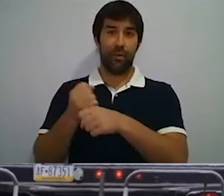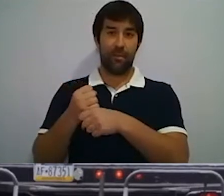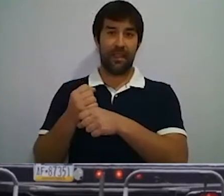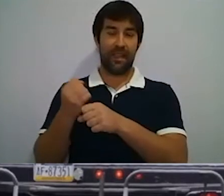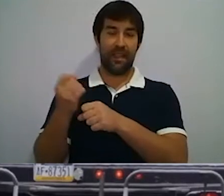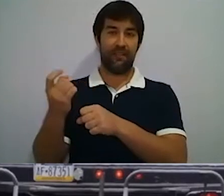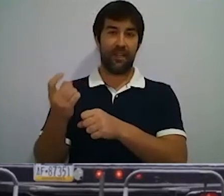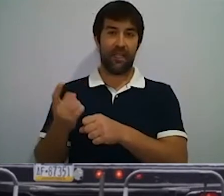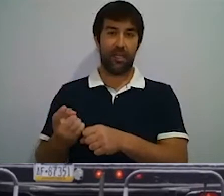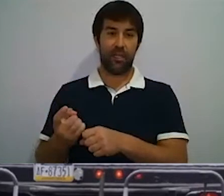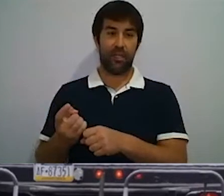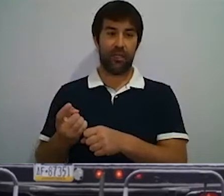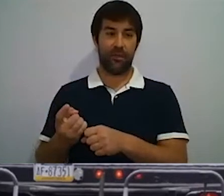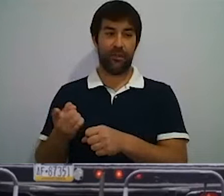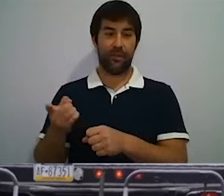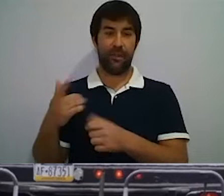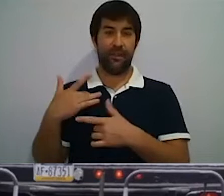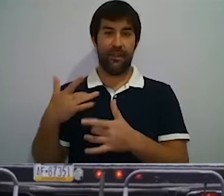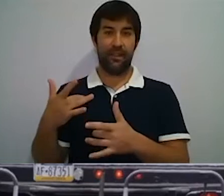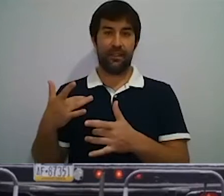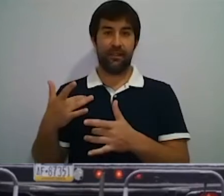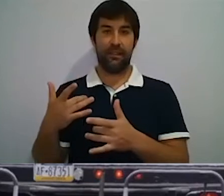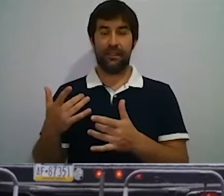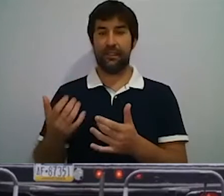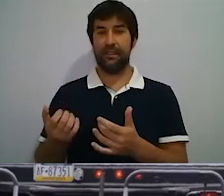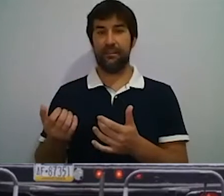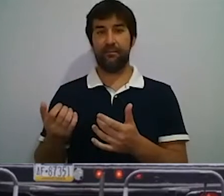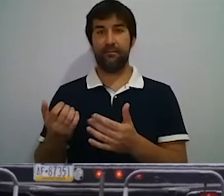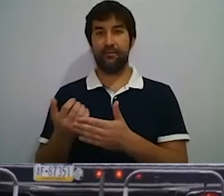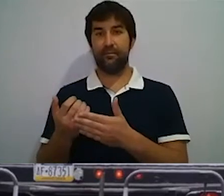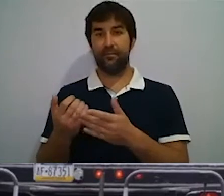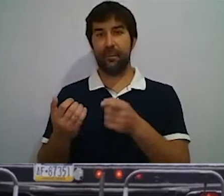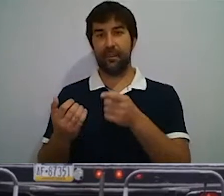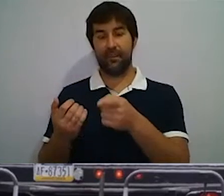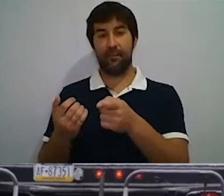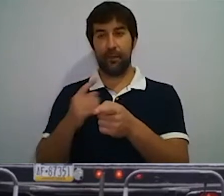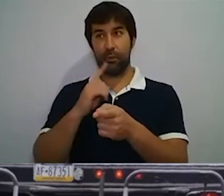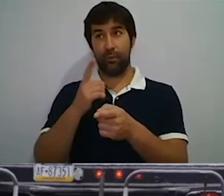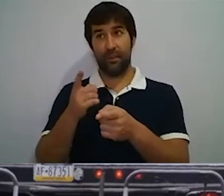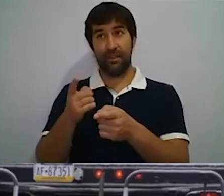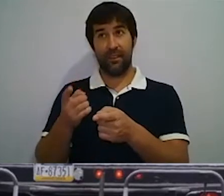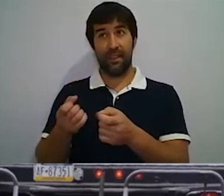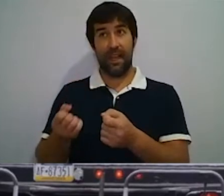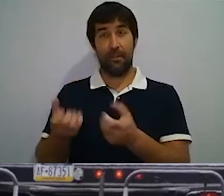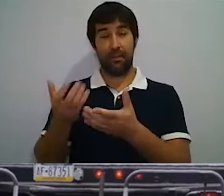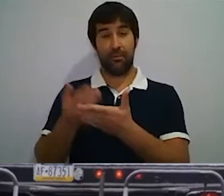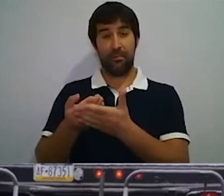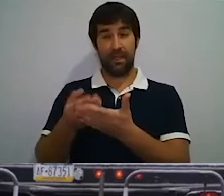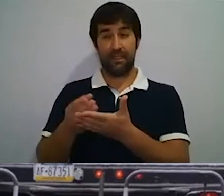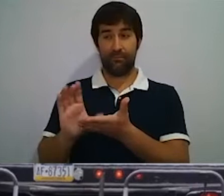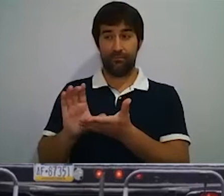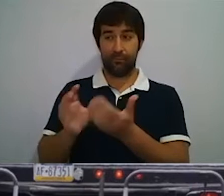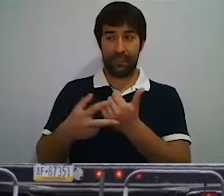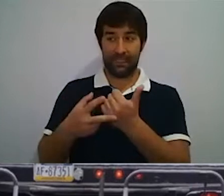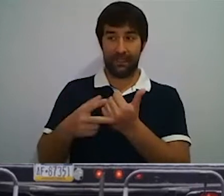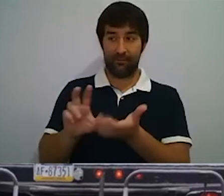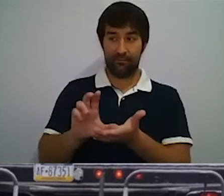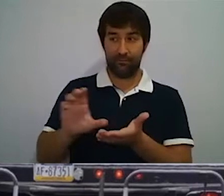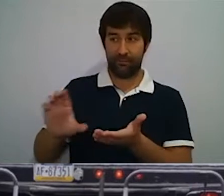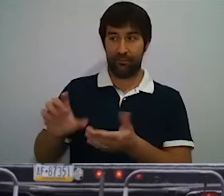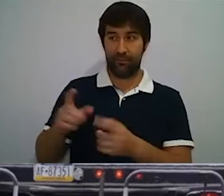fall under the Department of Mobility and Infrastructure responsibility. So I wanted to share with you, which is